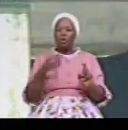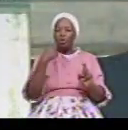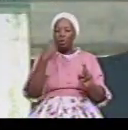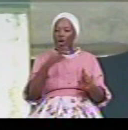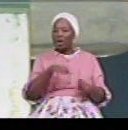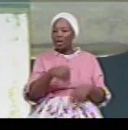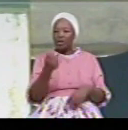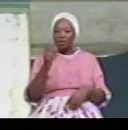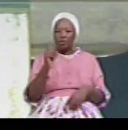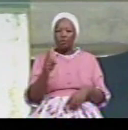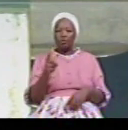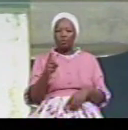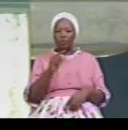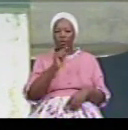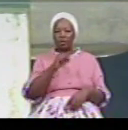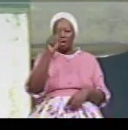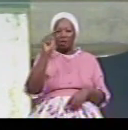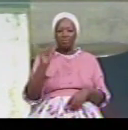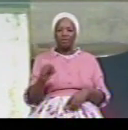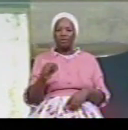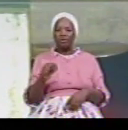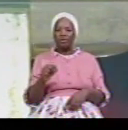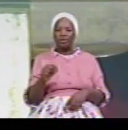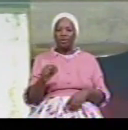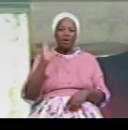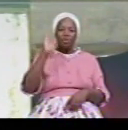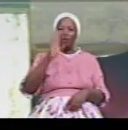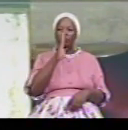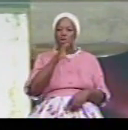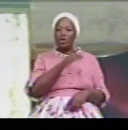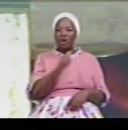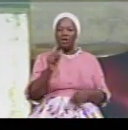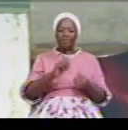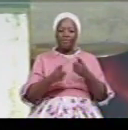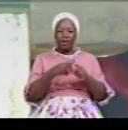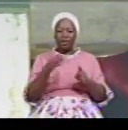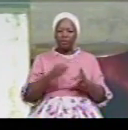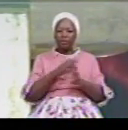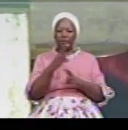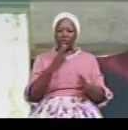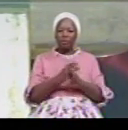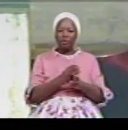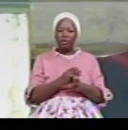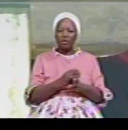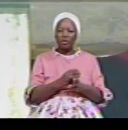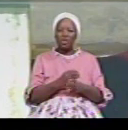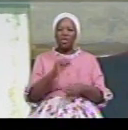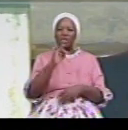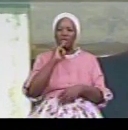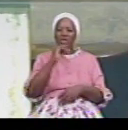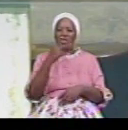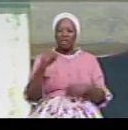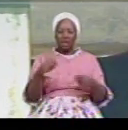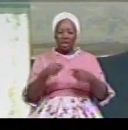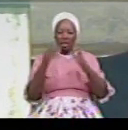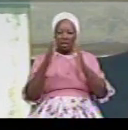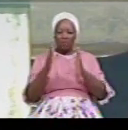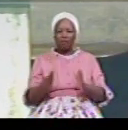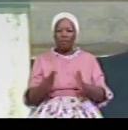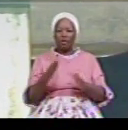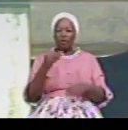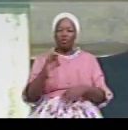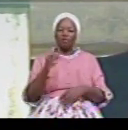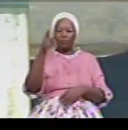Whosoever therefore will be a friend of the world is the enemy of